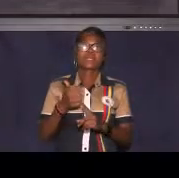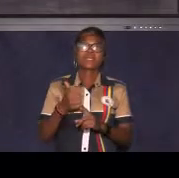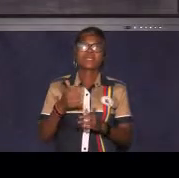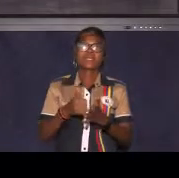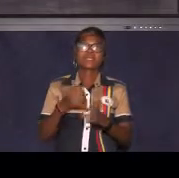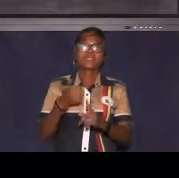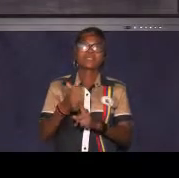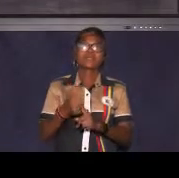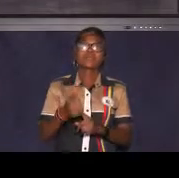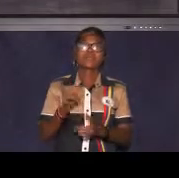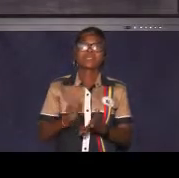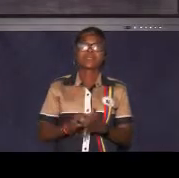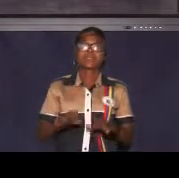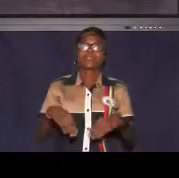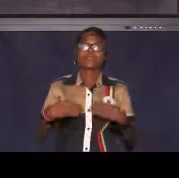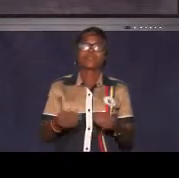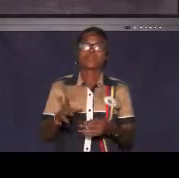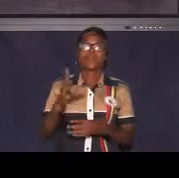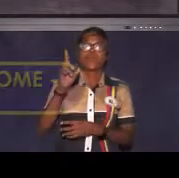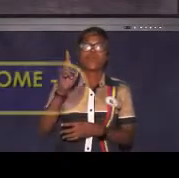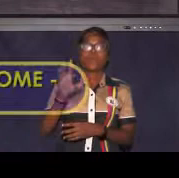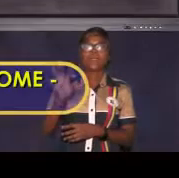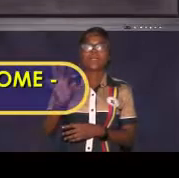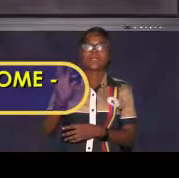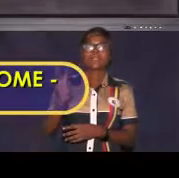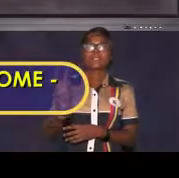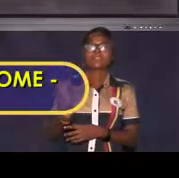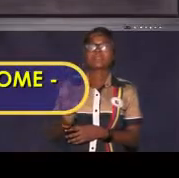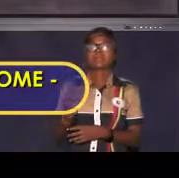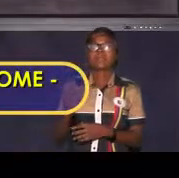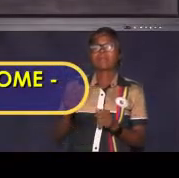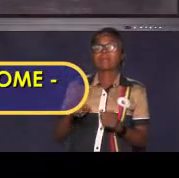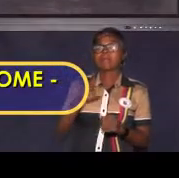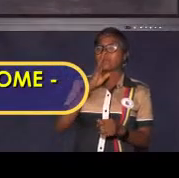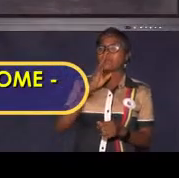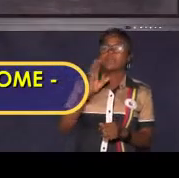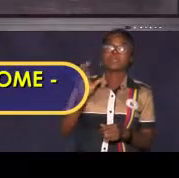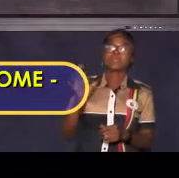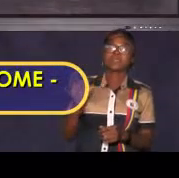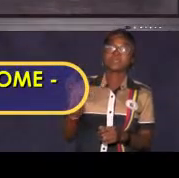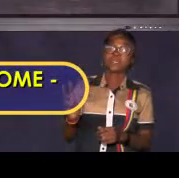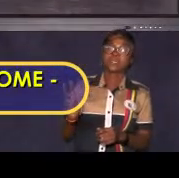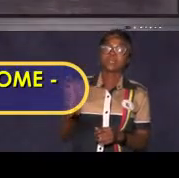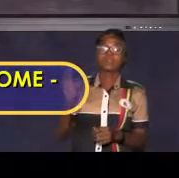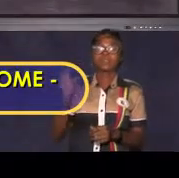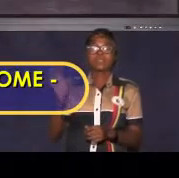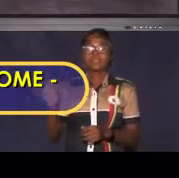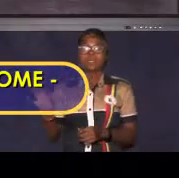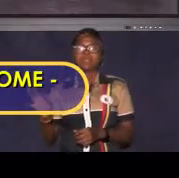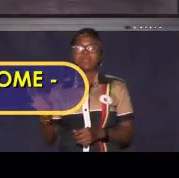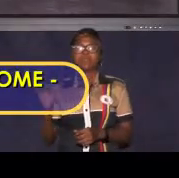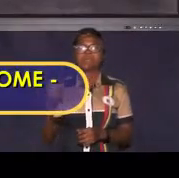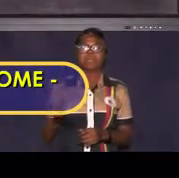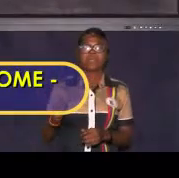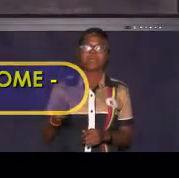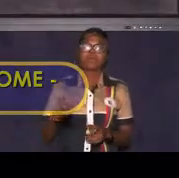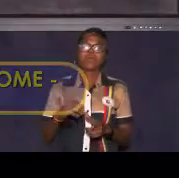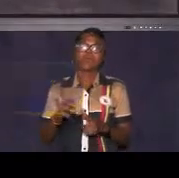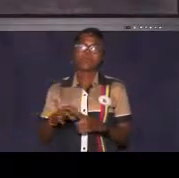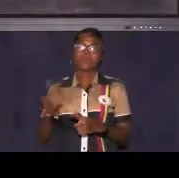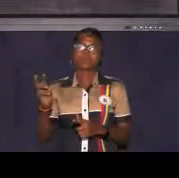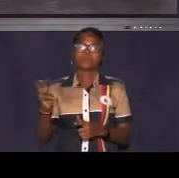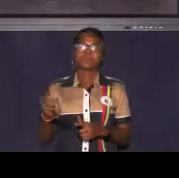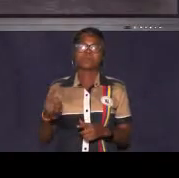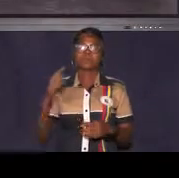itself to give 196. Is it 8? Could it be 9 or 10 or